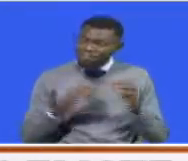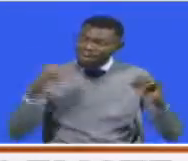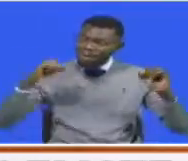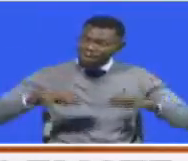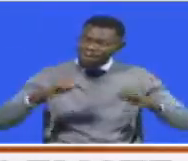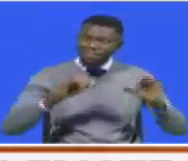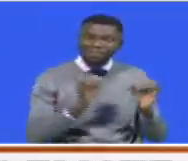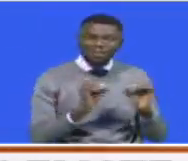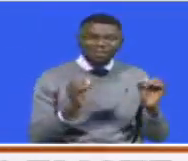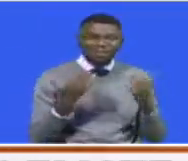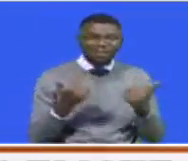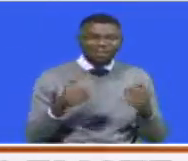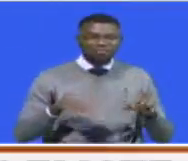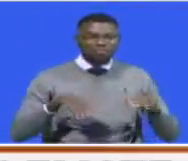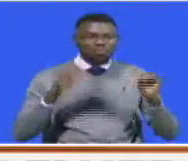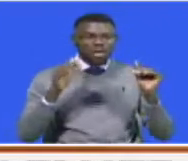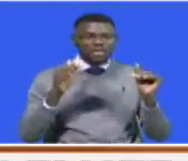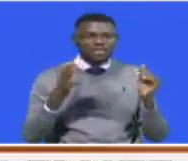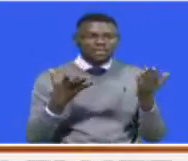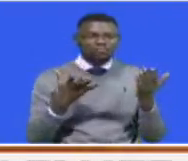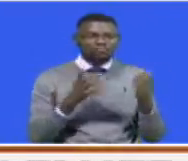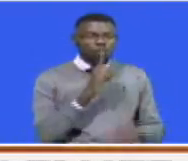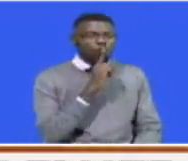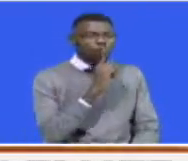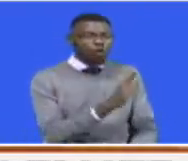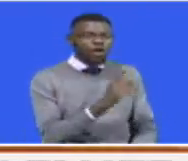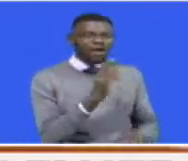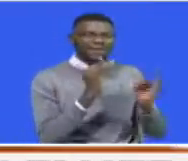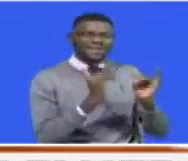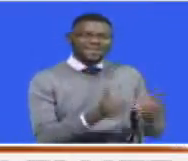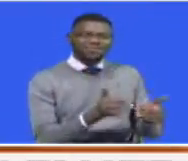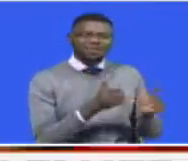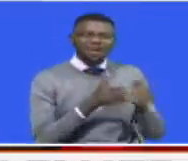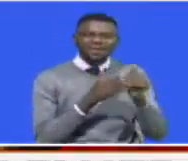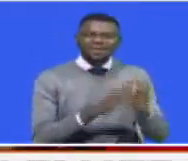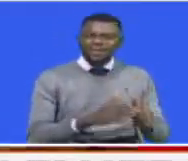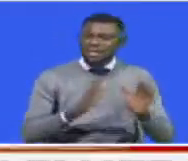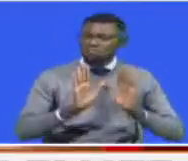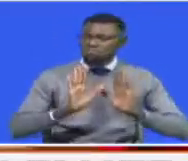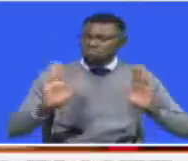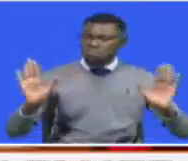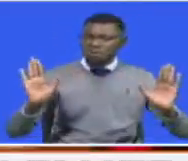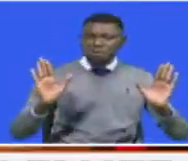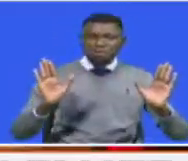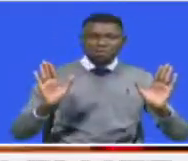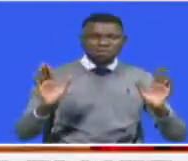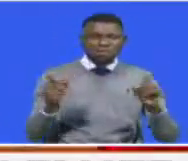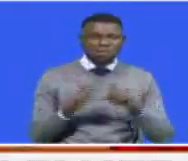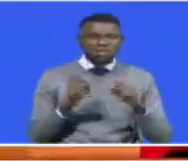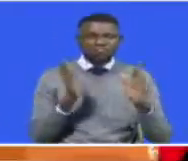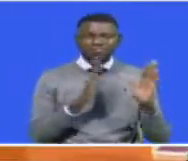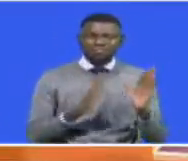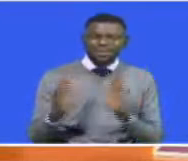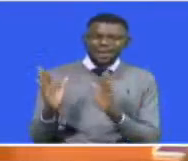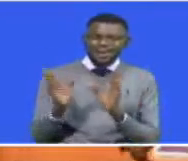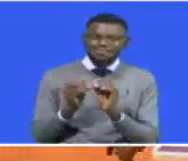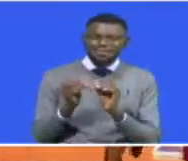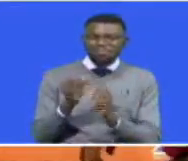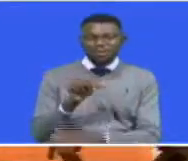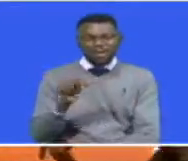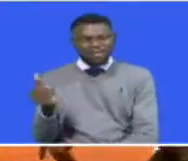have to wait for new directions from their principals before agreeing for a ceasefire and convene another